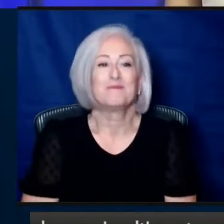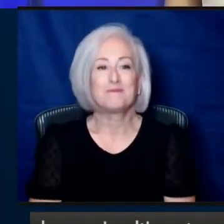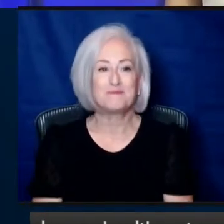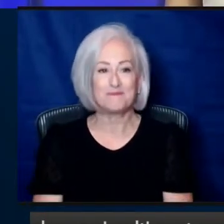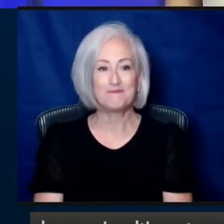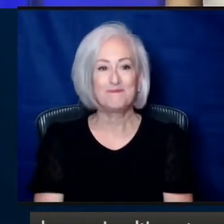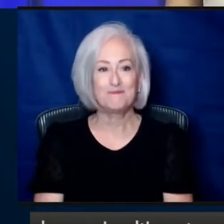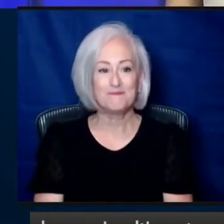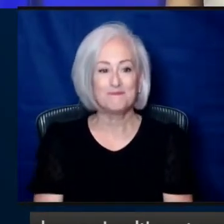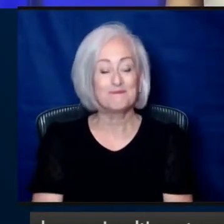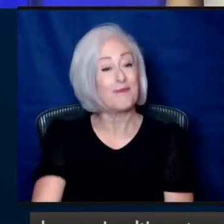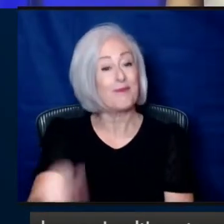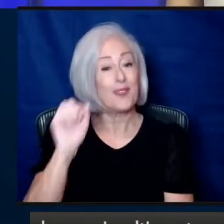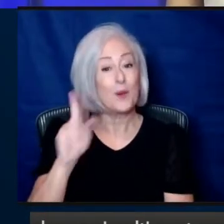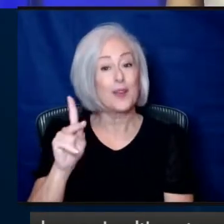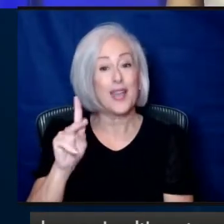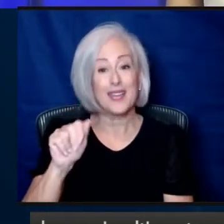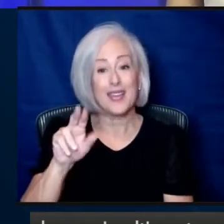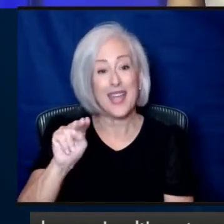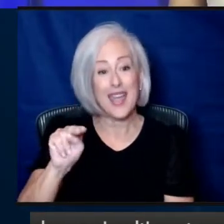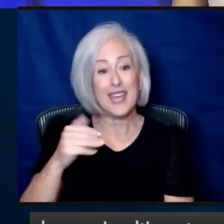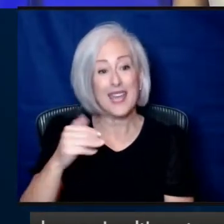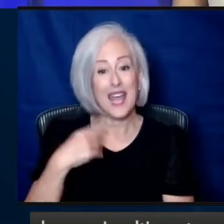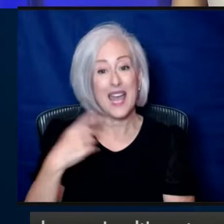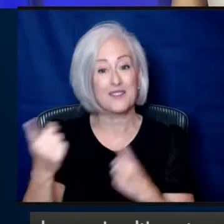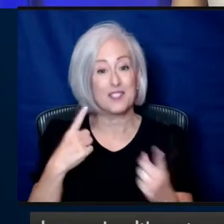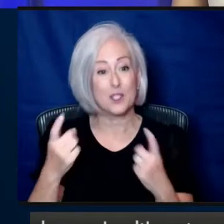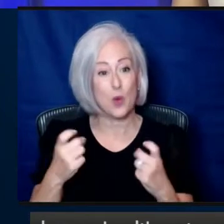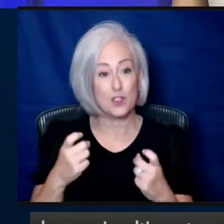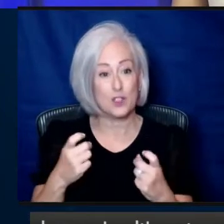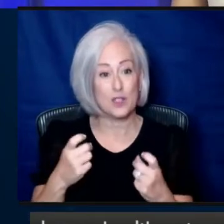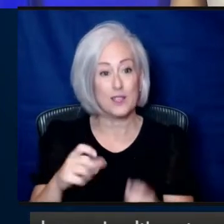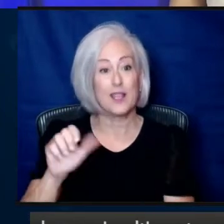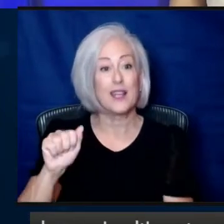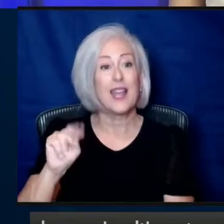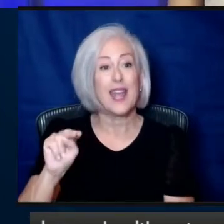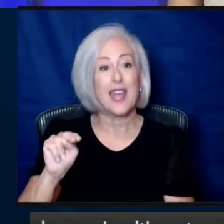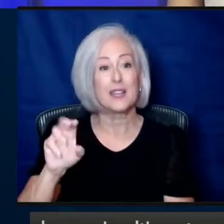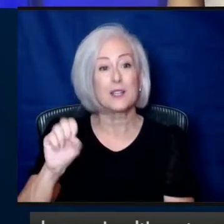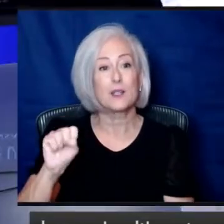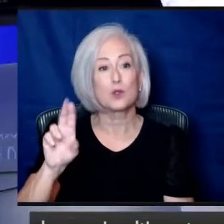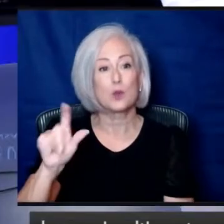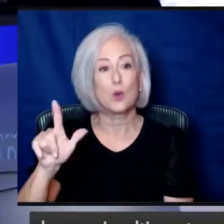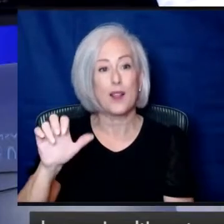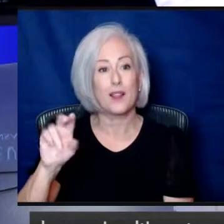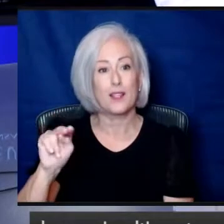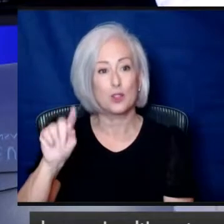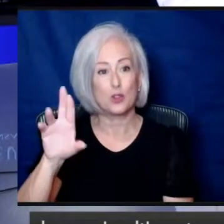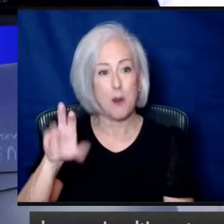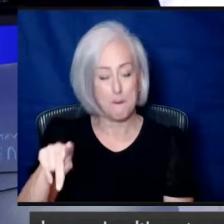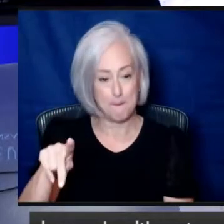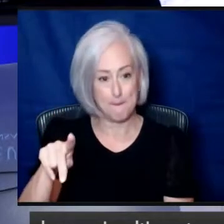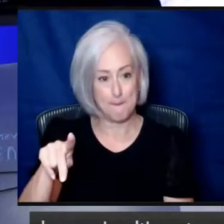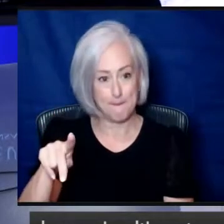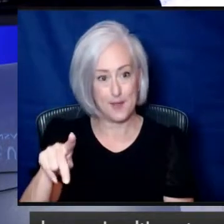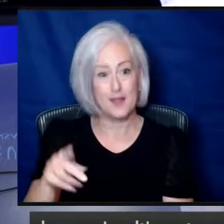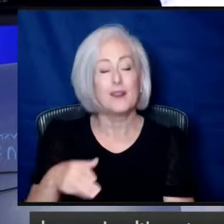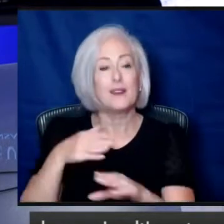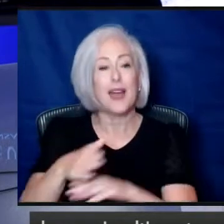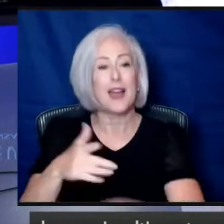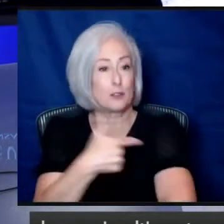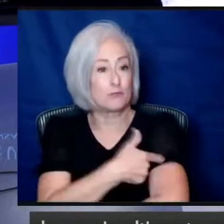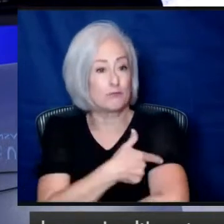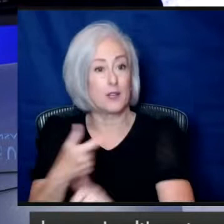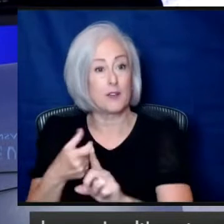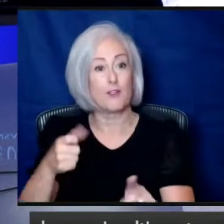Okay, Anne has a question. Anne Sulentrop, and this is a COVID question for Dr. Hawkinson. After getting a booster for COVID, would a